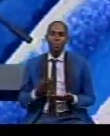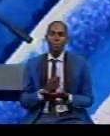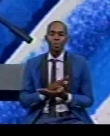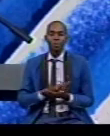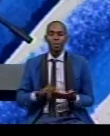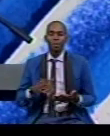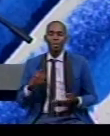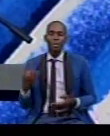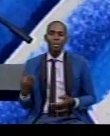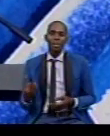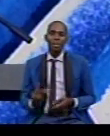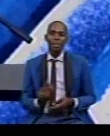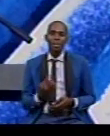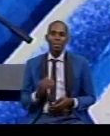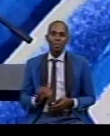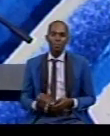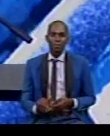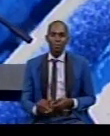Tell me A.